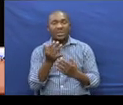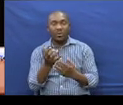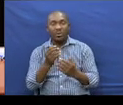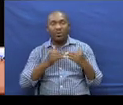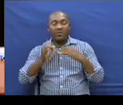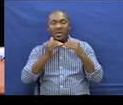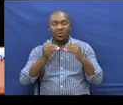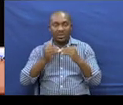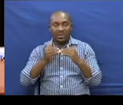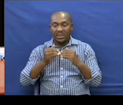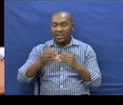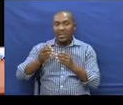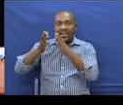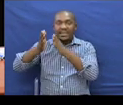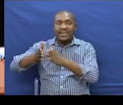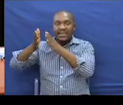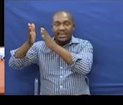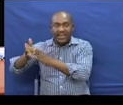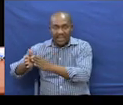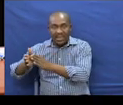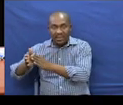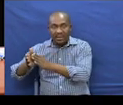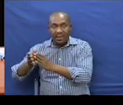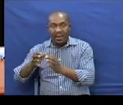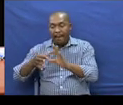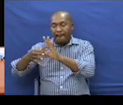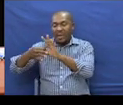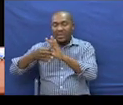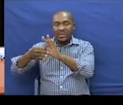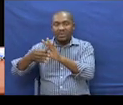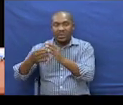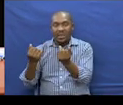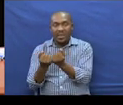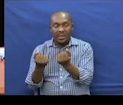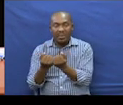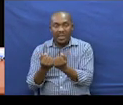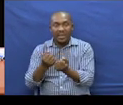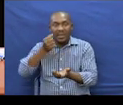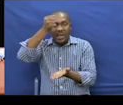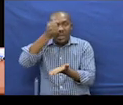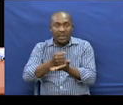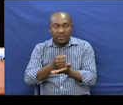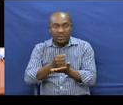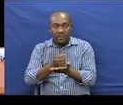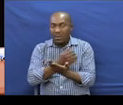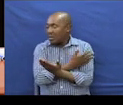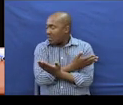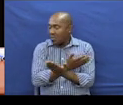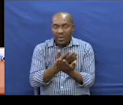citizens directly participate in making decisions without involving